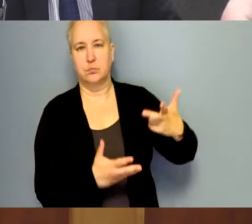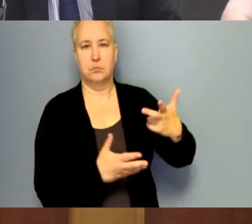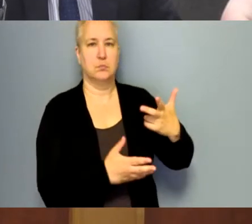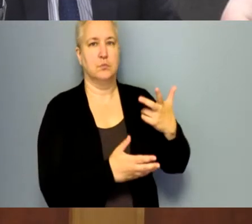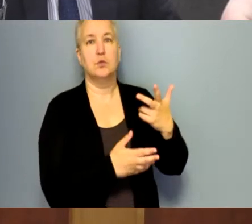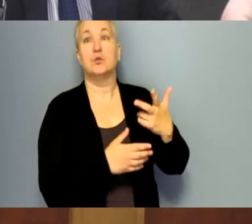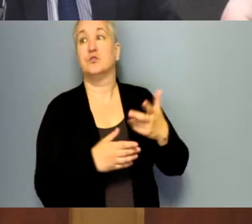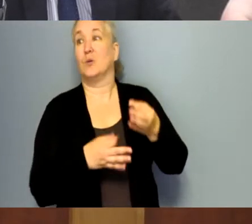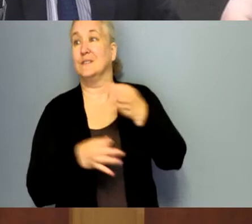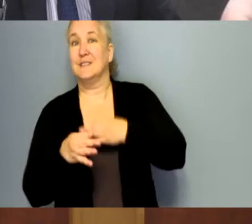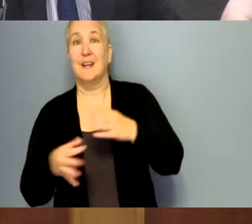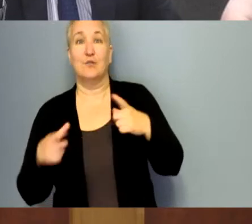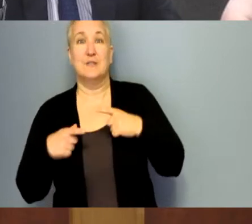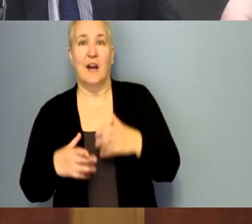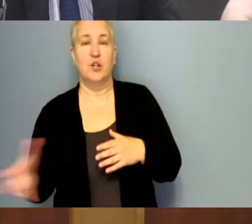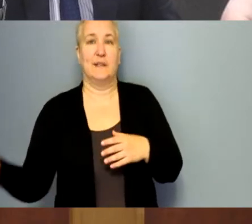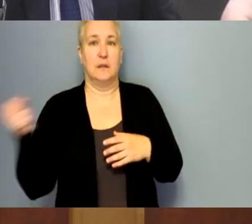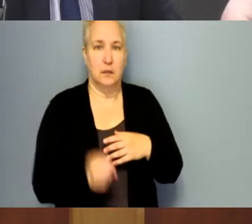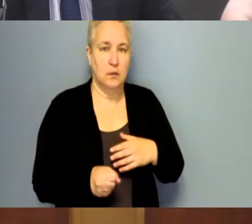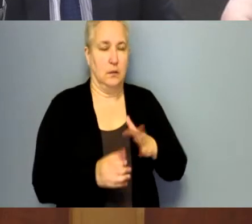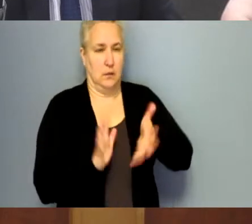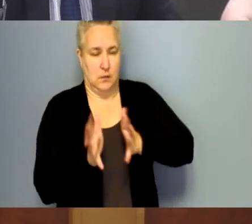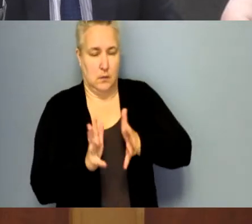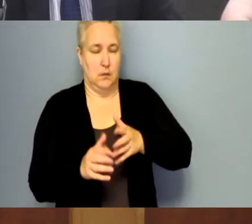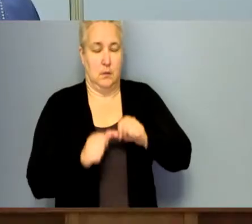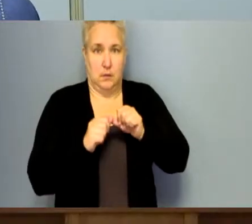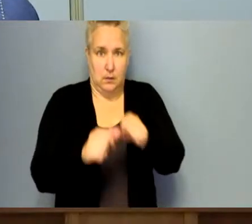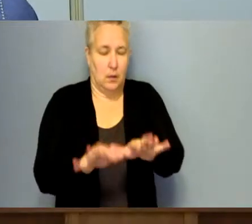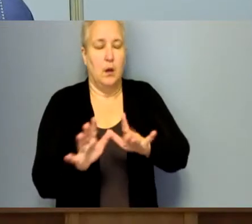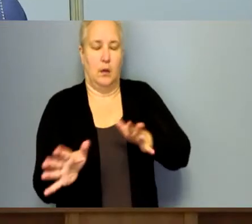that retiree. Okay, thank you.